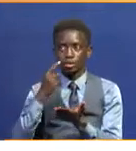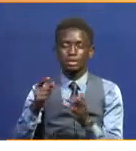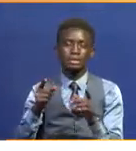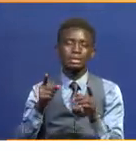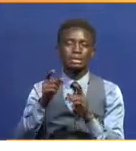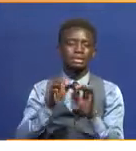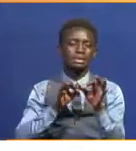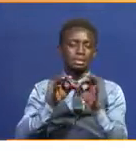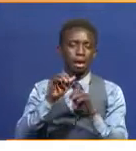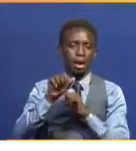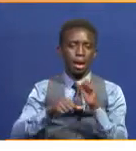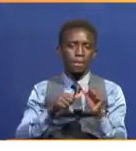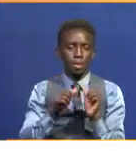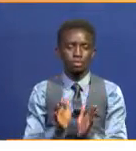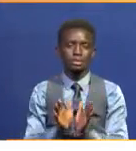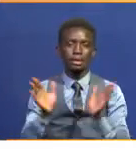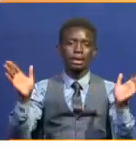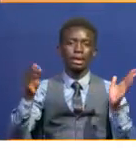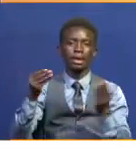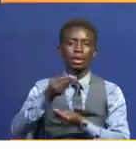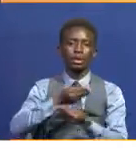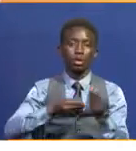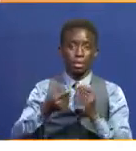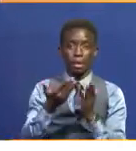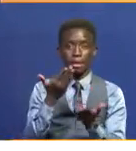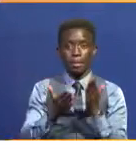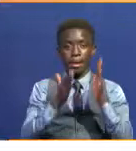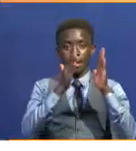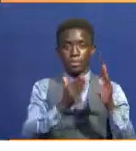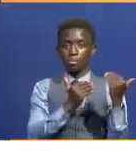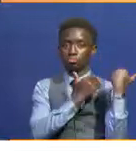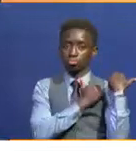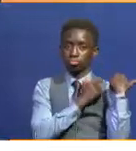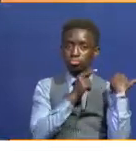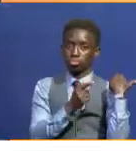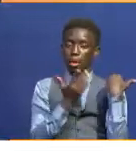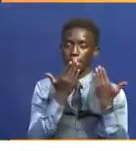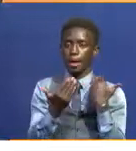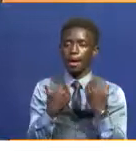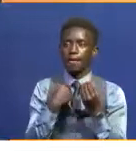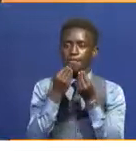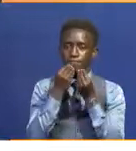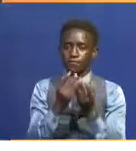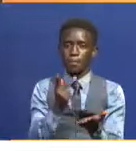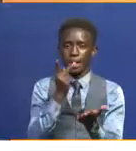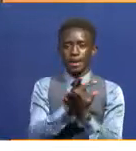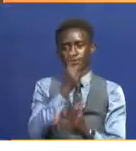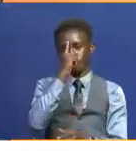economy, which in most cases the regulator maybe has that information for themselves.